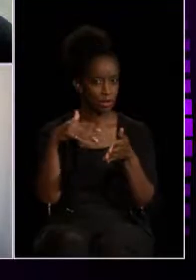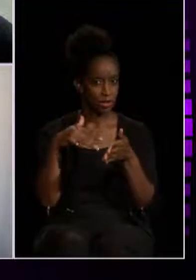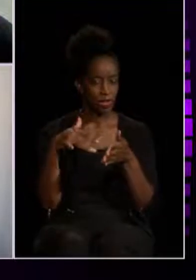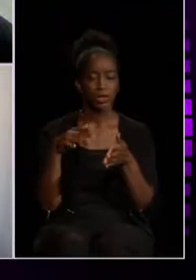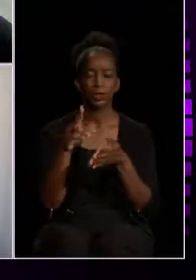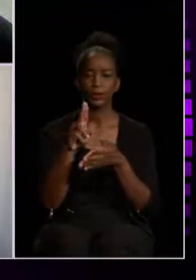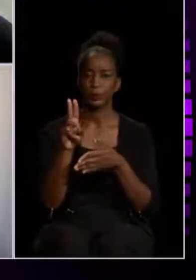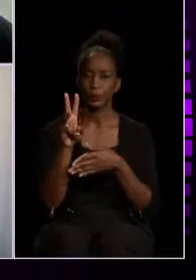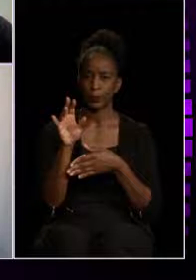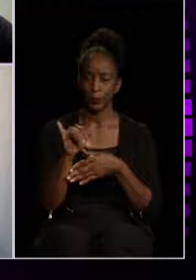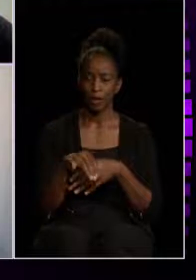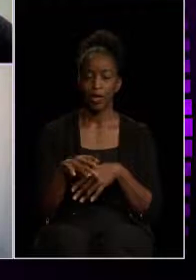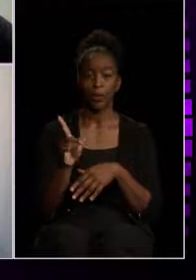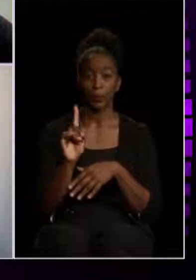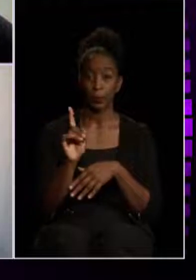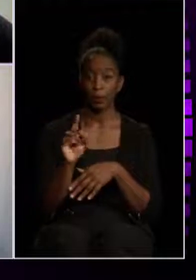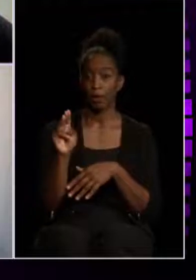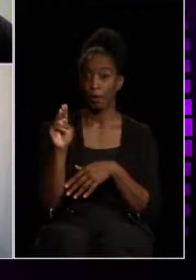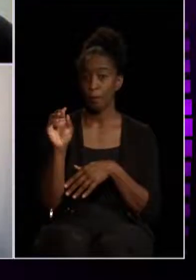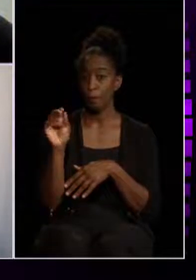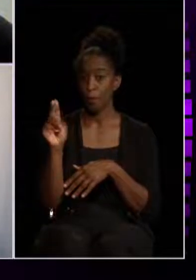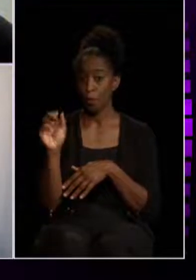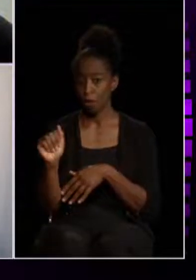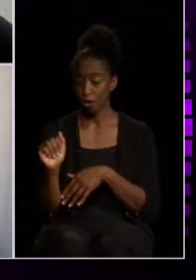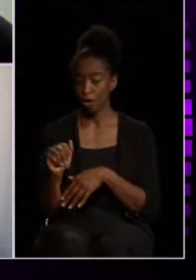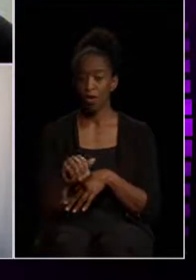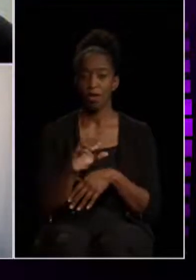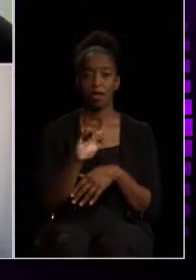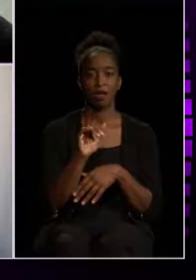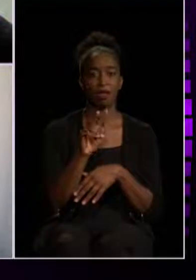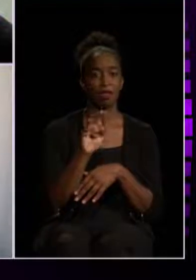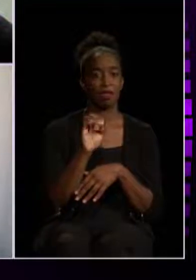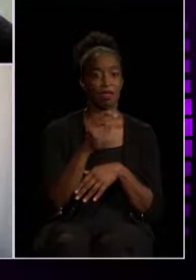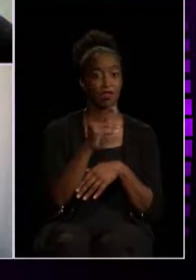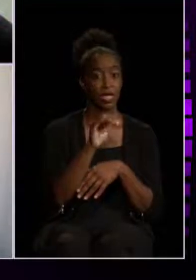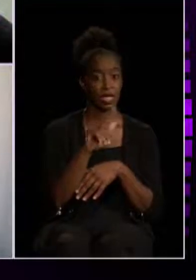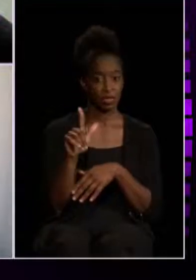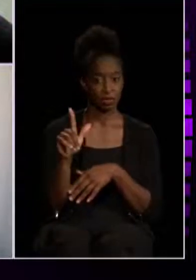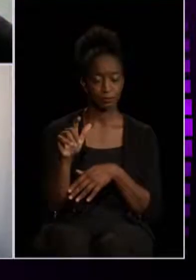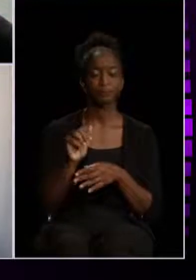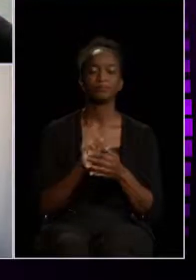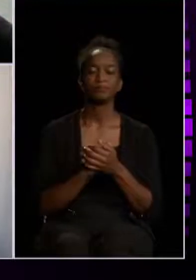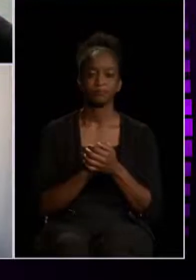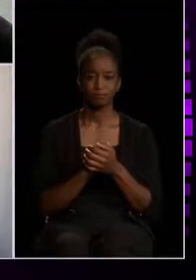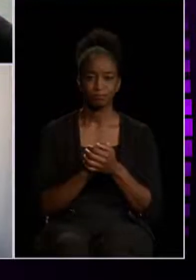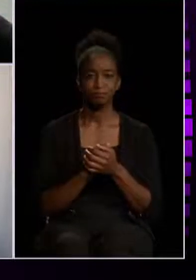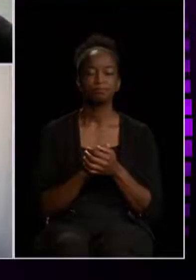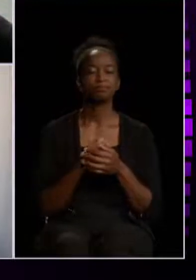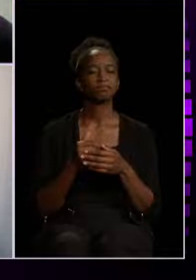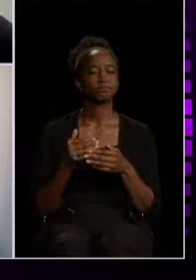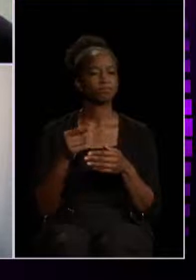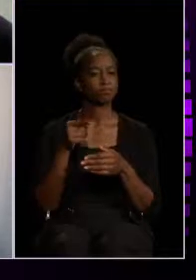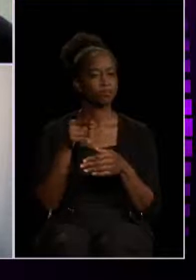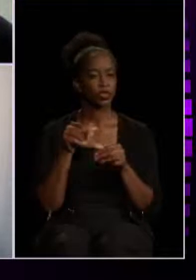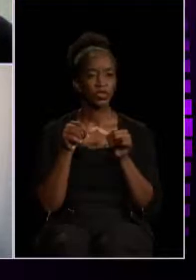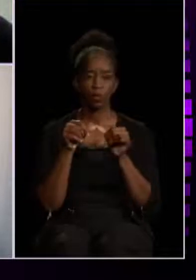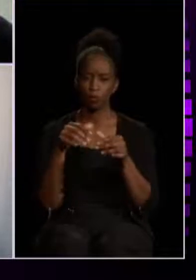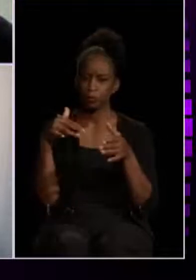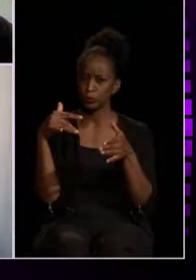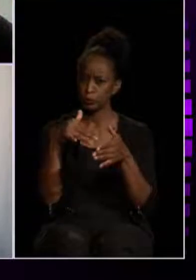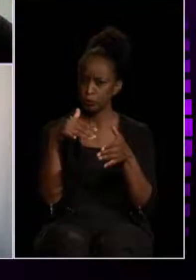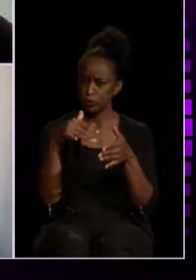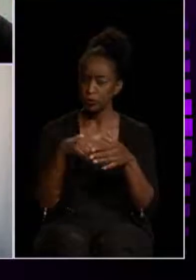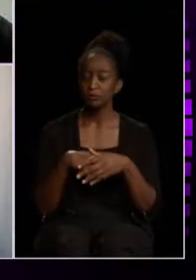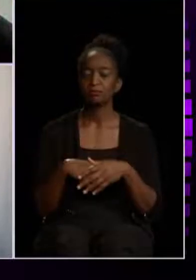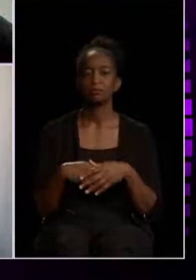KFL campuses. After receiving her MBBS, she went on to complete the Doctors of Medicine in Psychiatry. She is